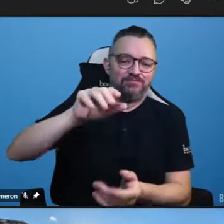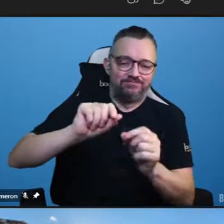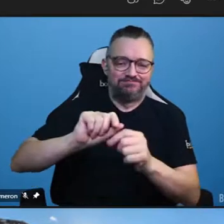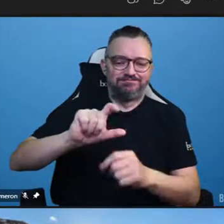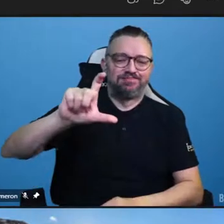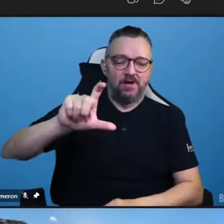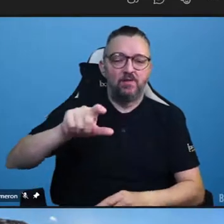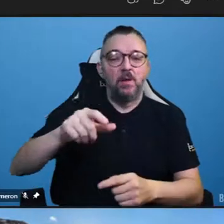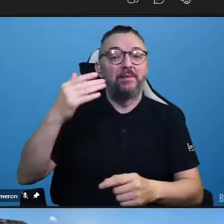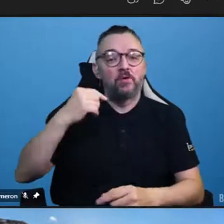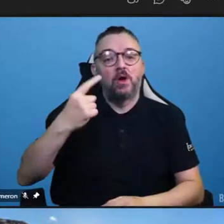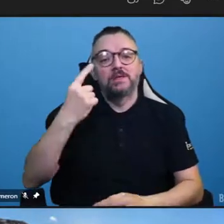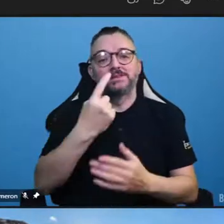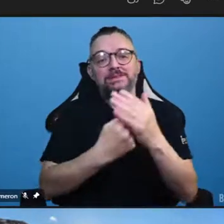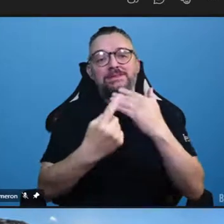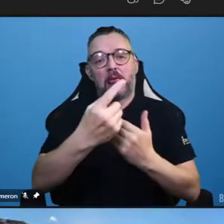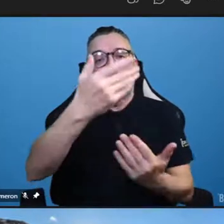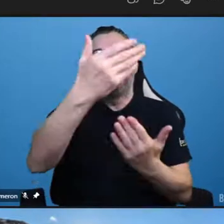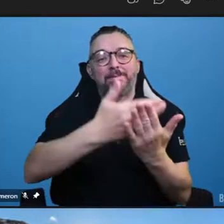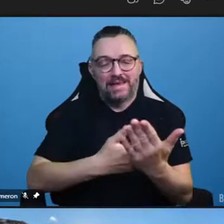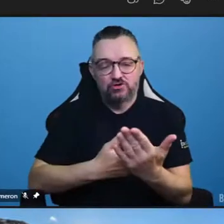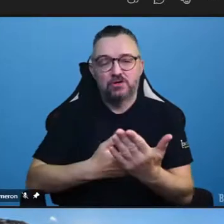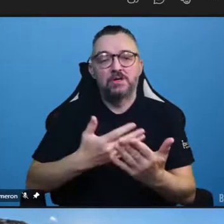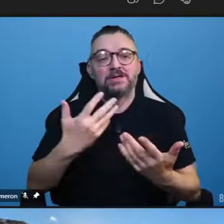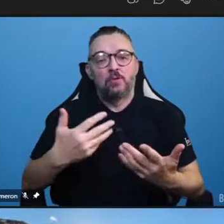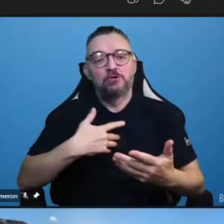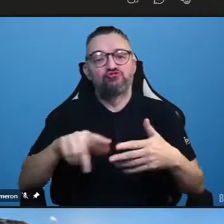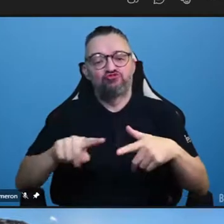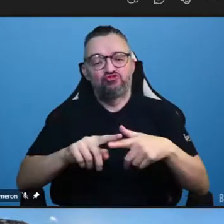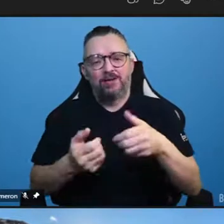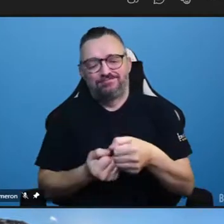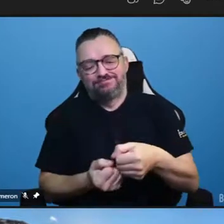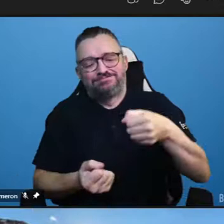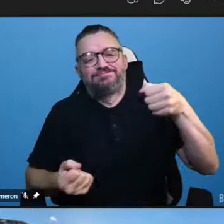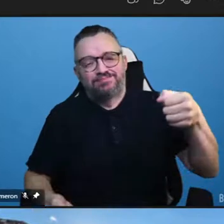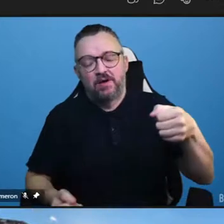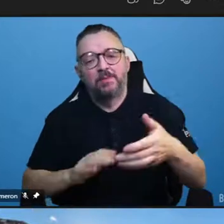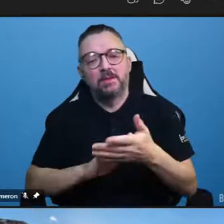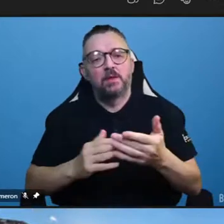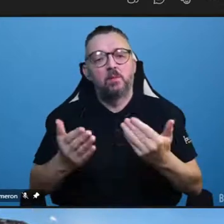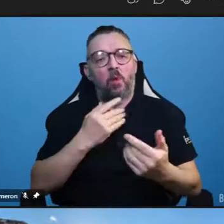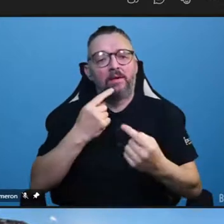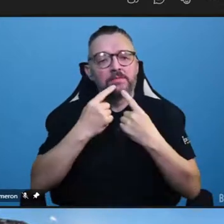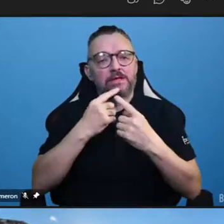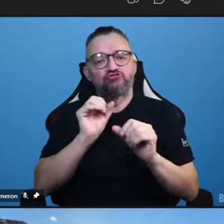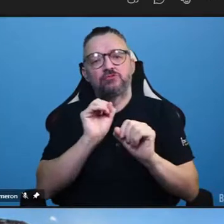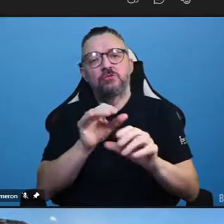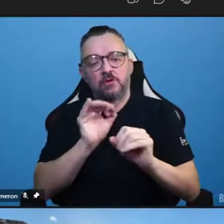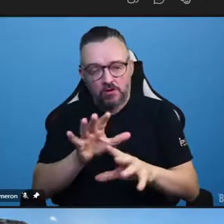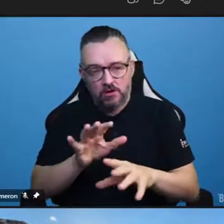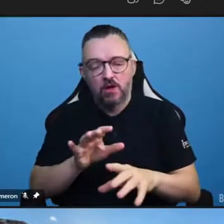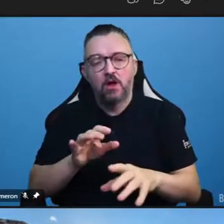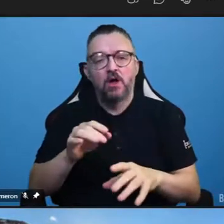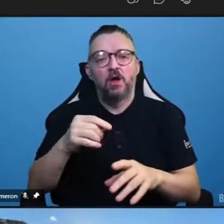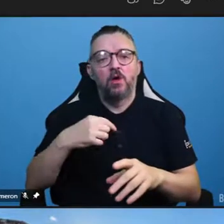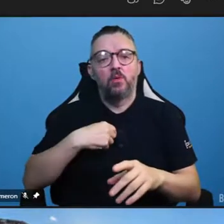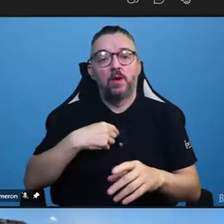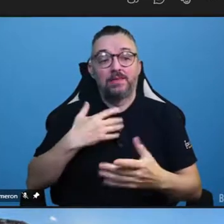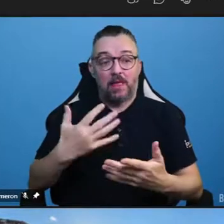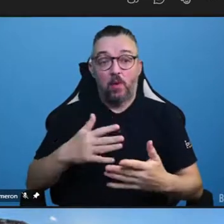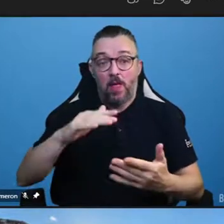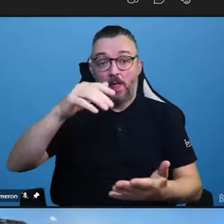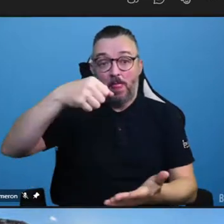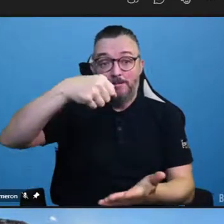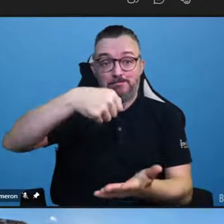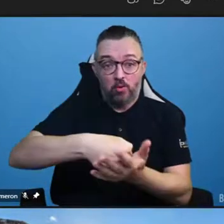having a single page summary. We've tried to expand it to give members further information. And also what I've done is taken the opportunity at the bottom of the